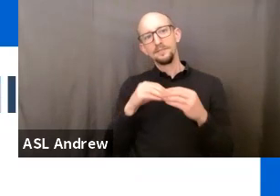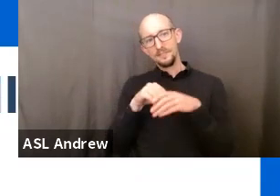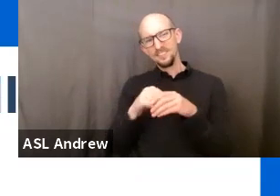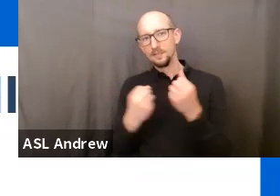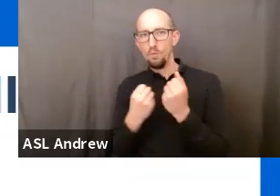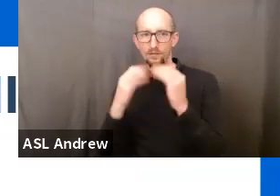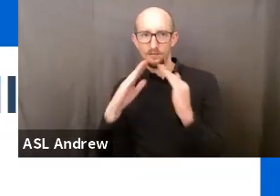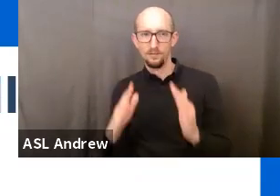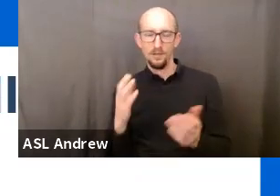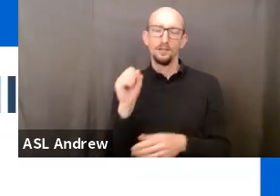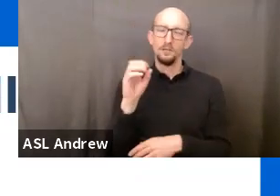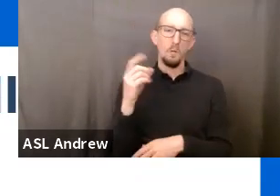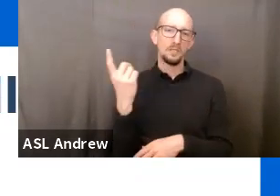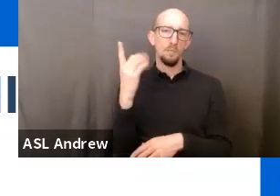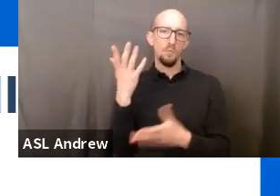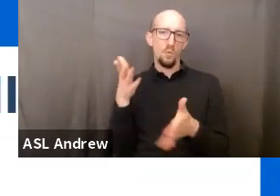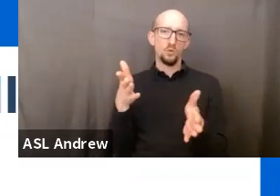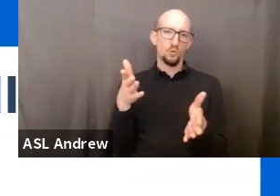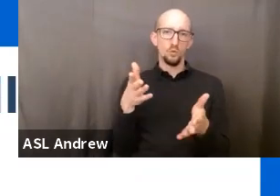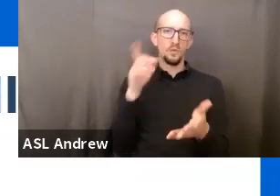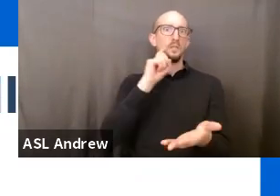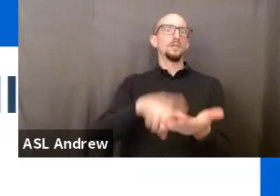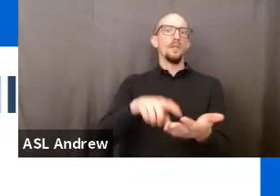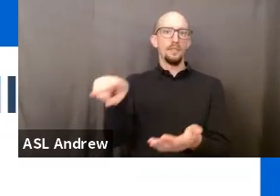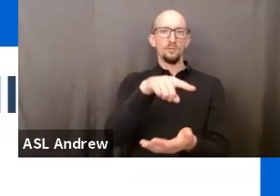or some way to accommodate that.